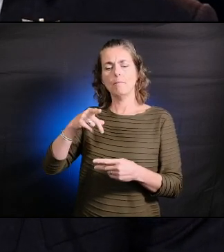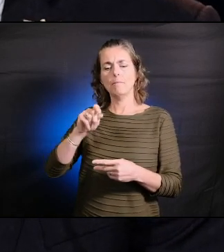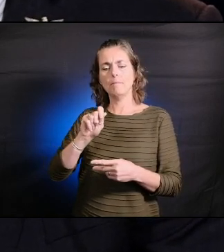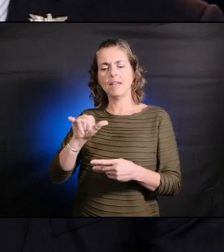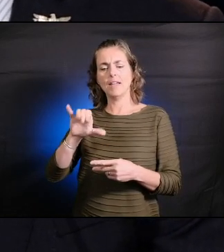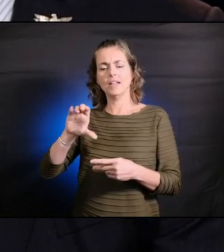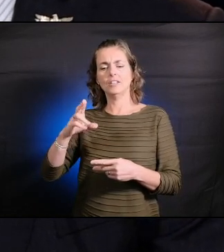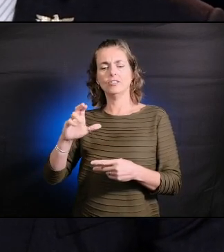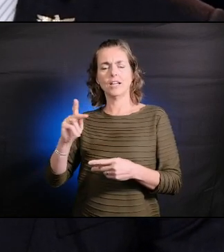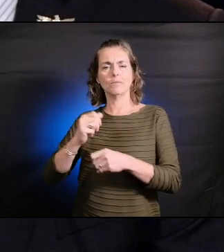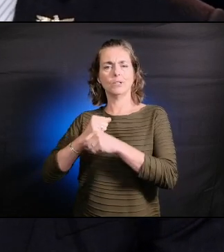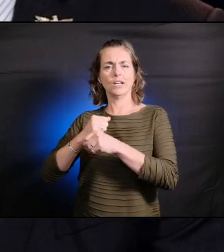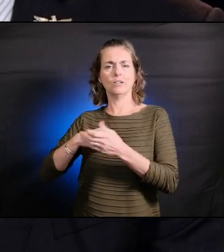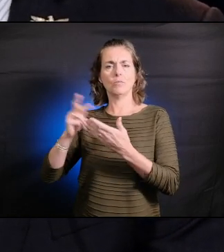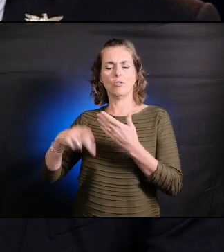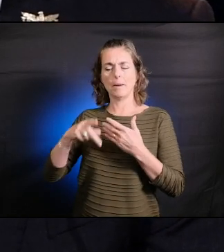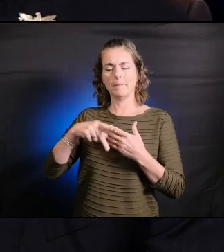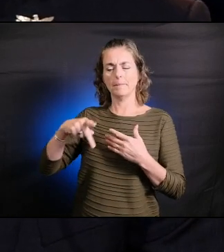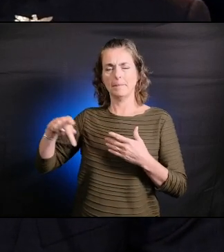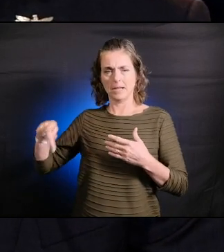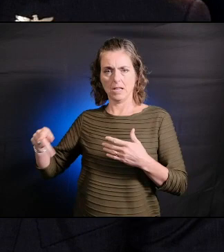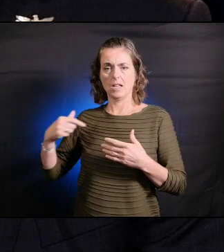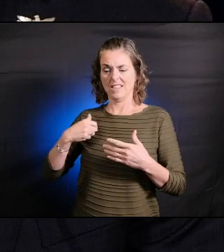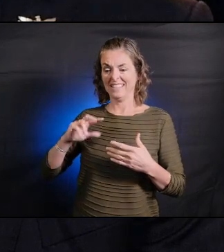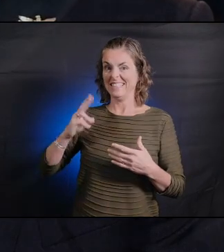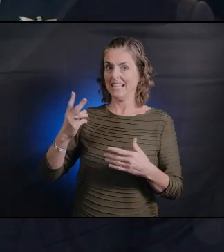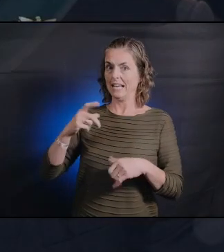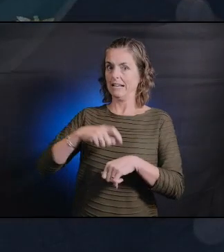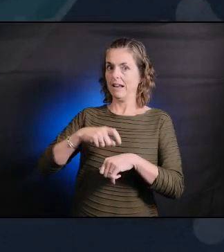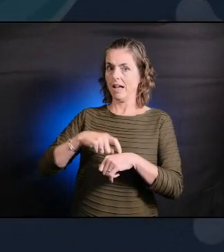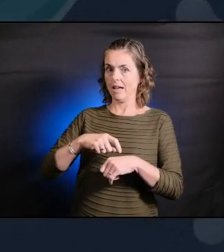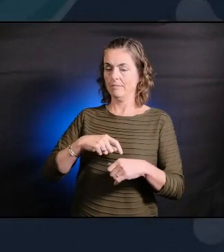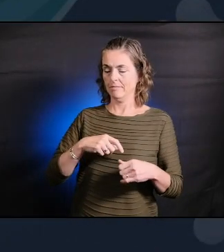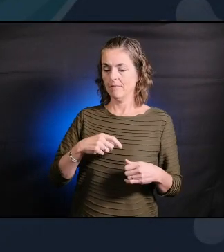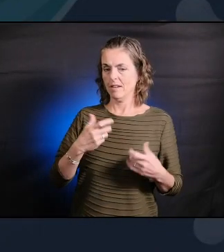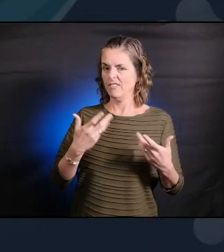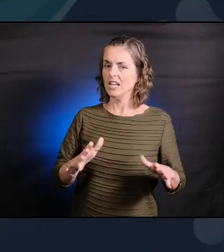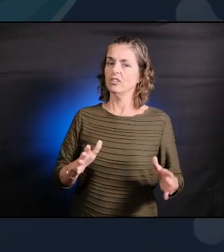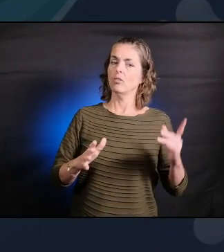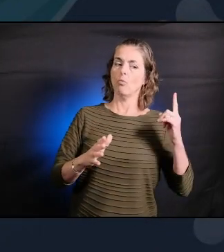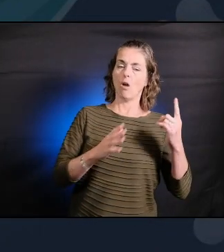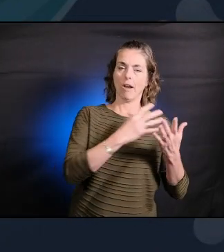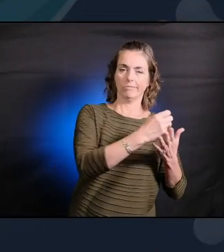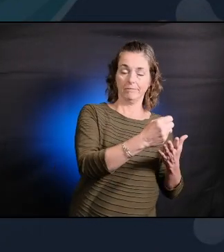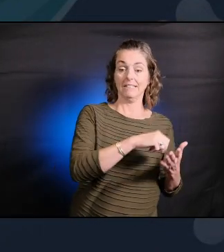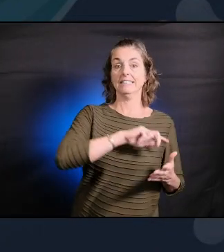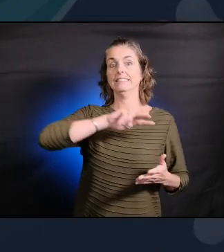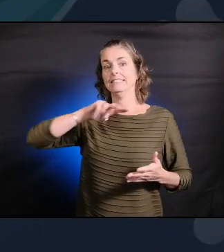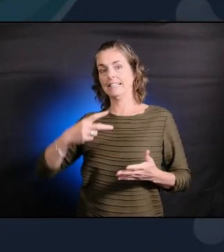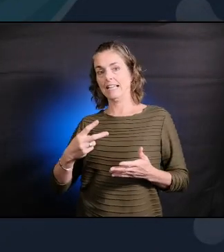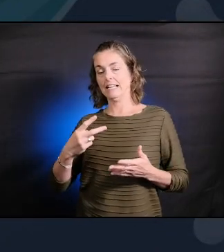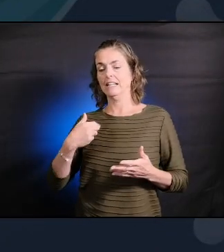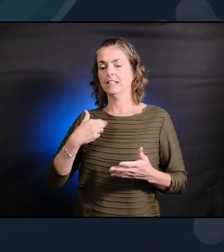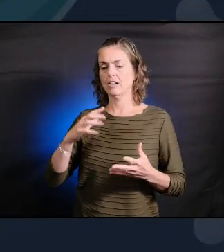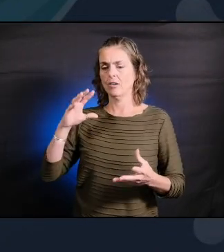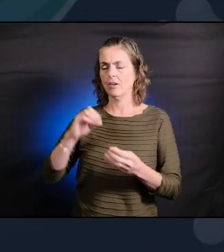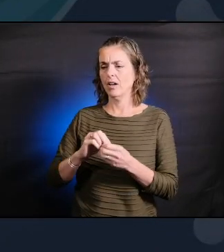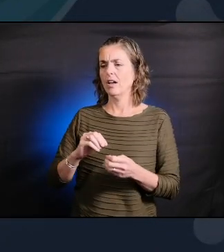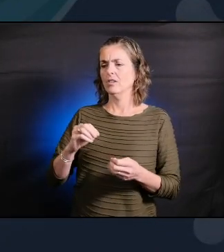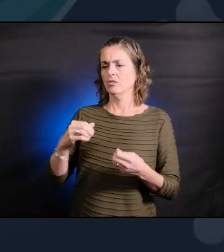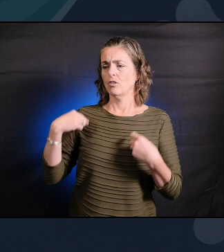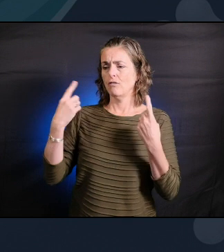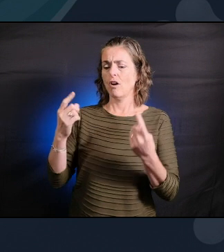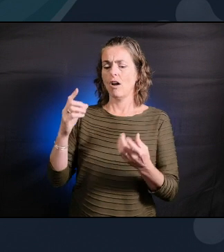that plan. And in round 2, 723 businesses have received $52 million